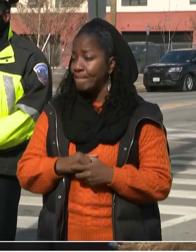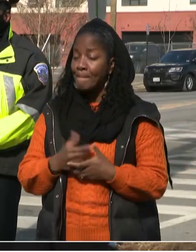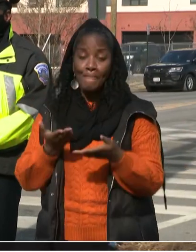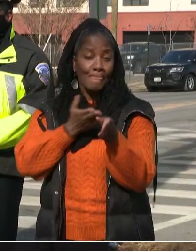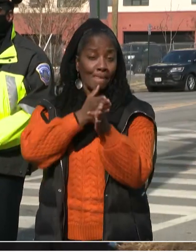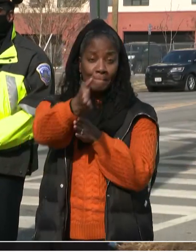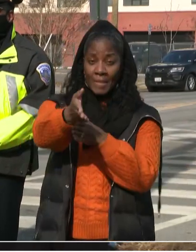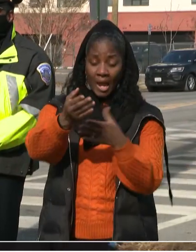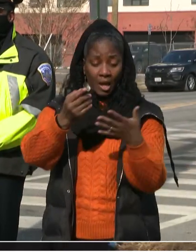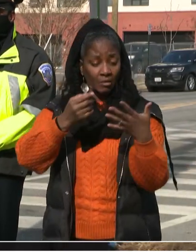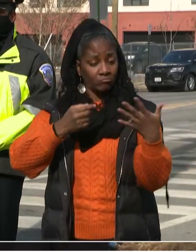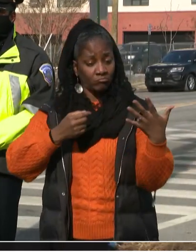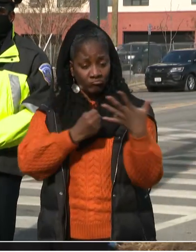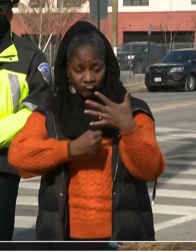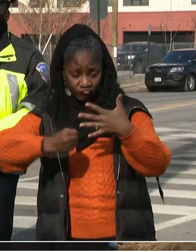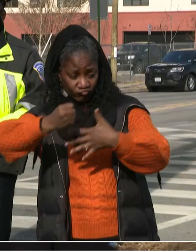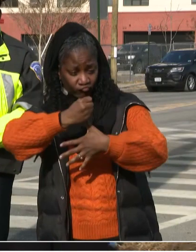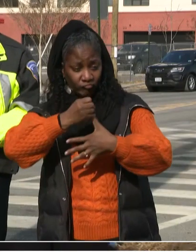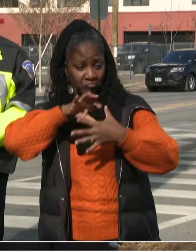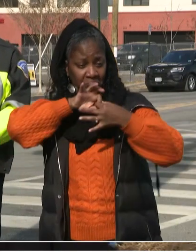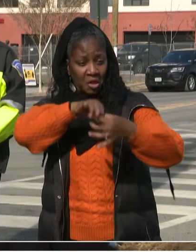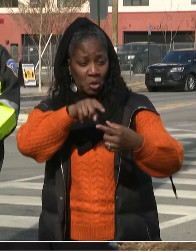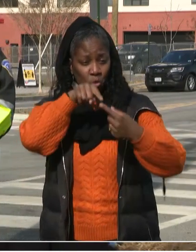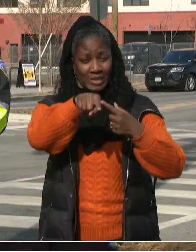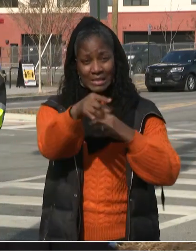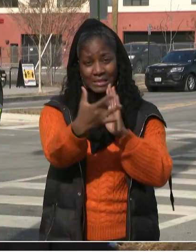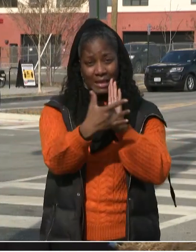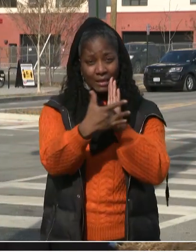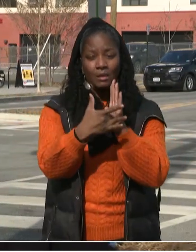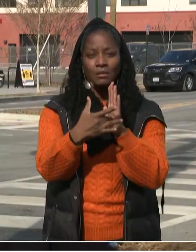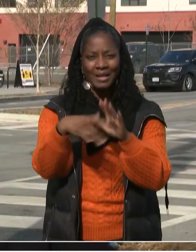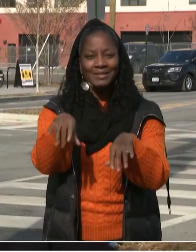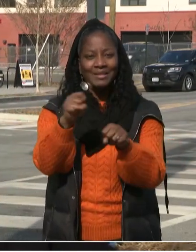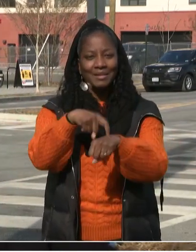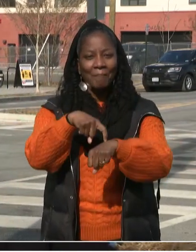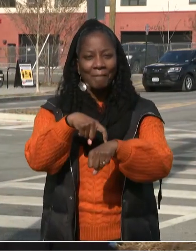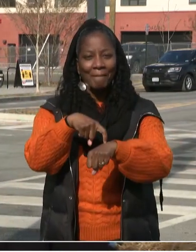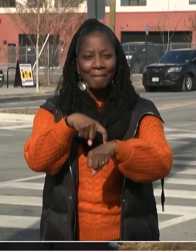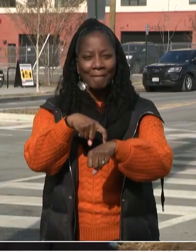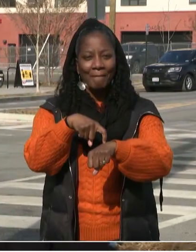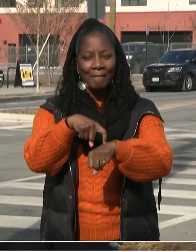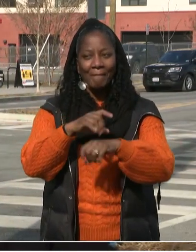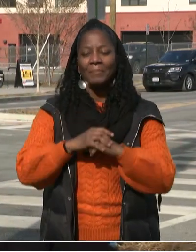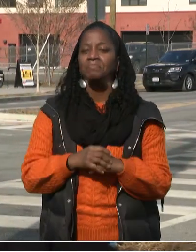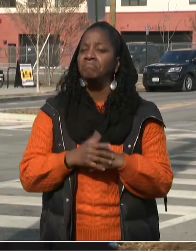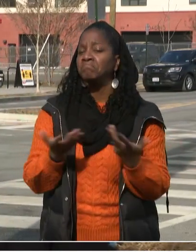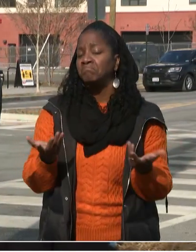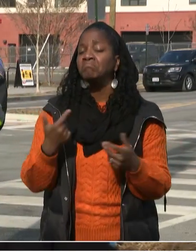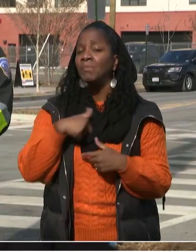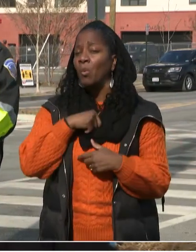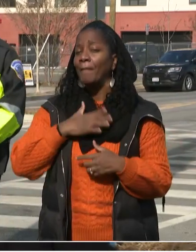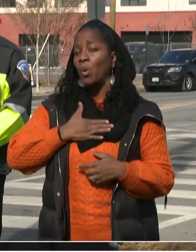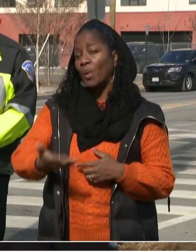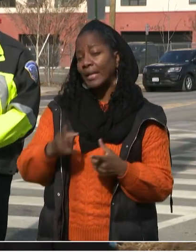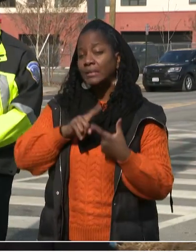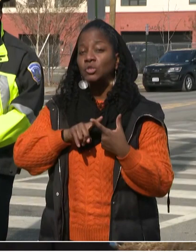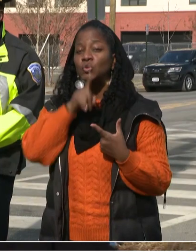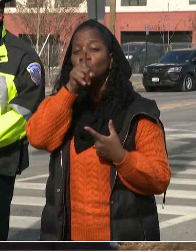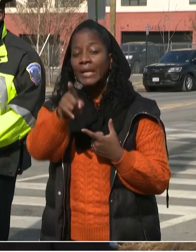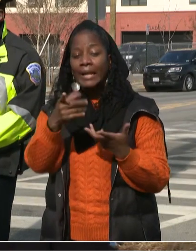proponents of these of techniques say that it takes time. Well, we've been willing to put the